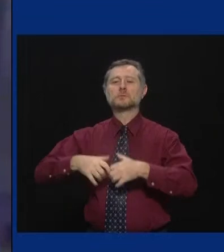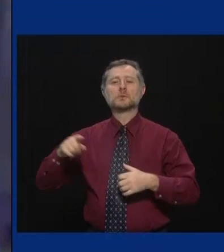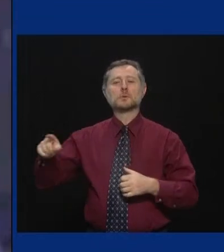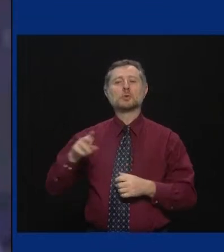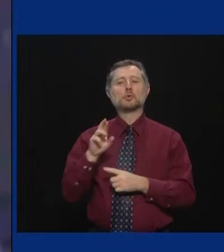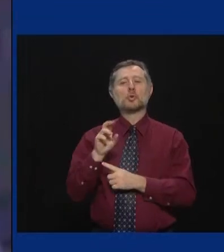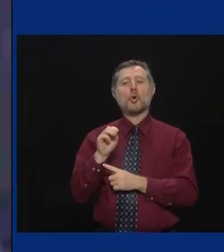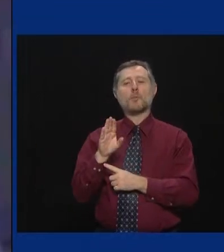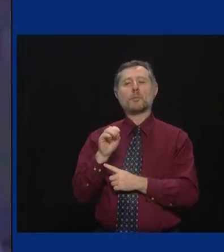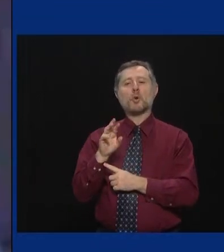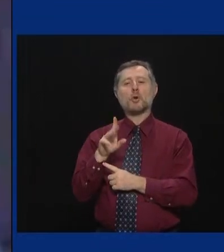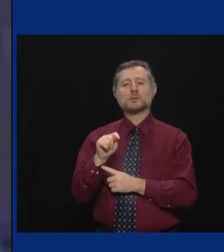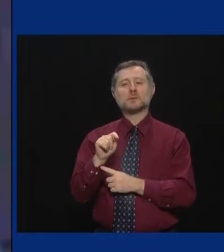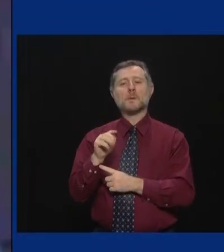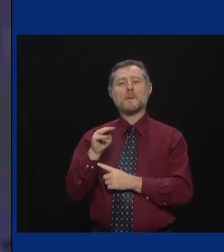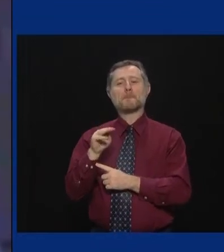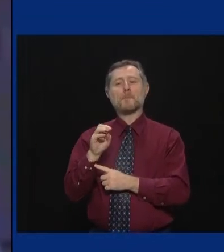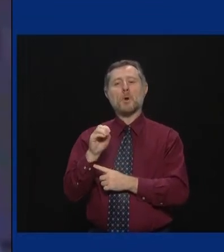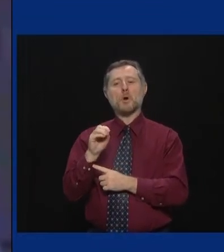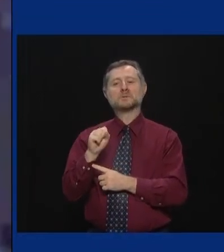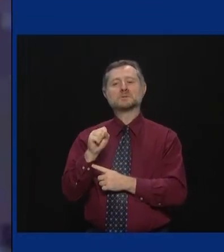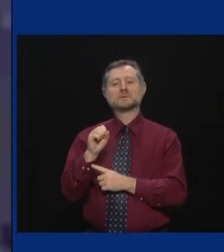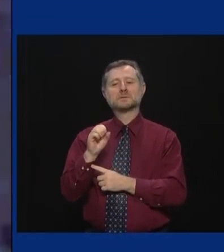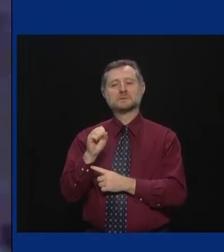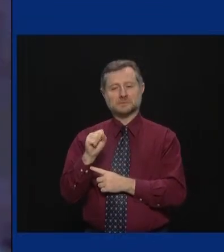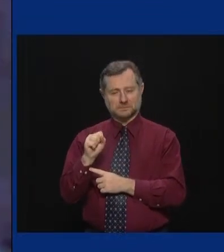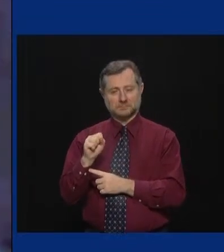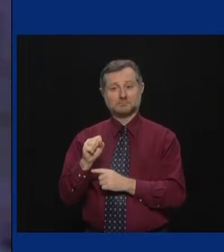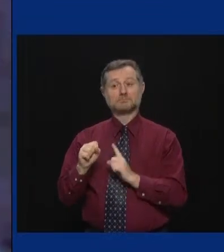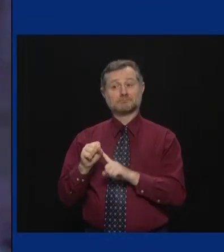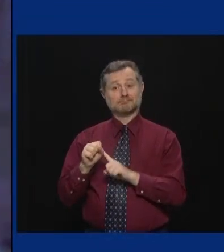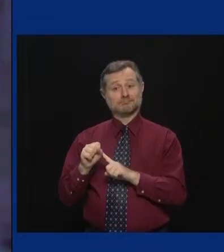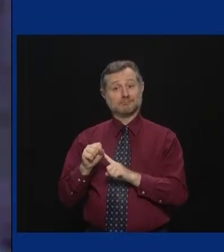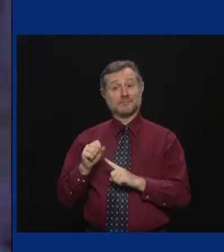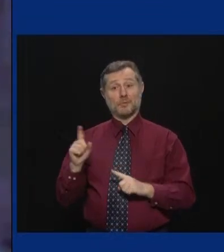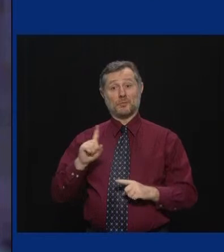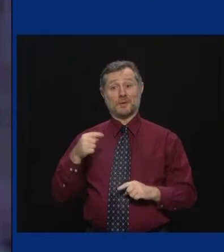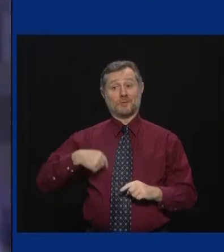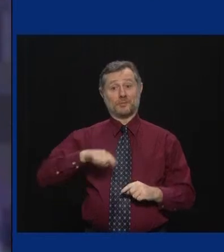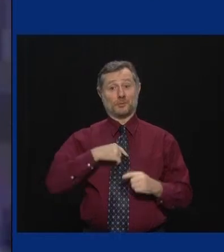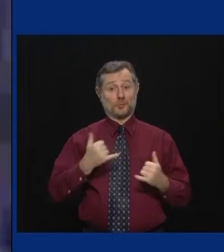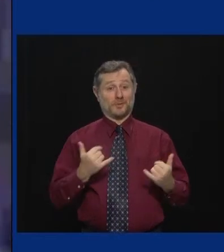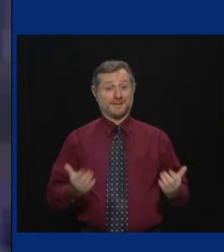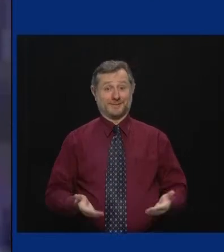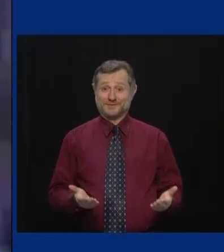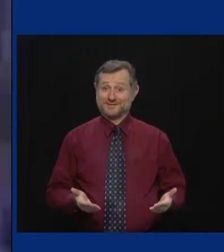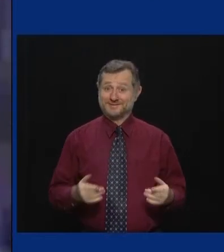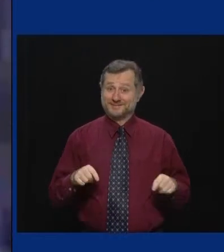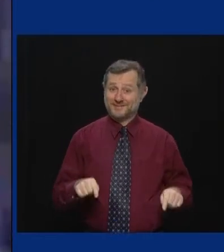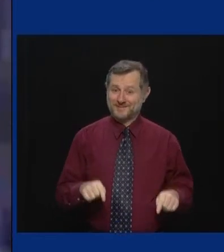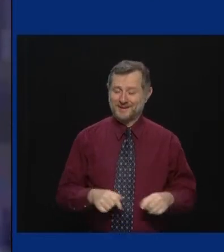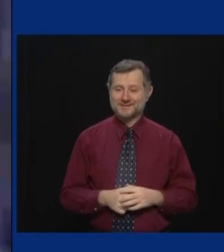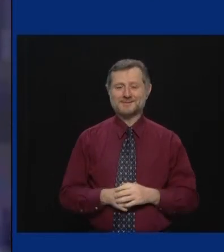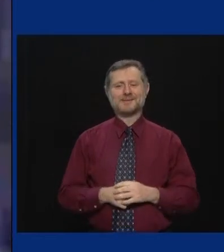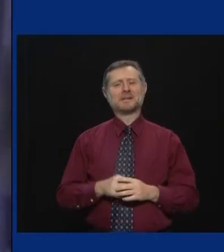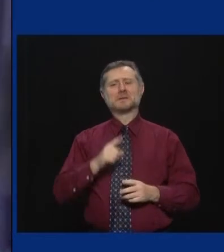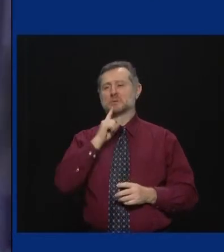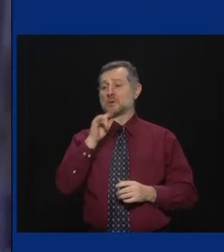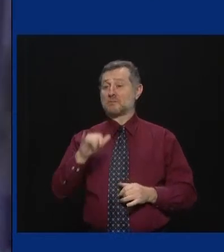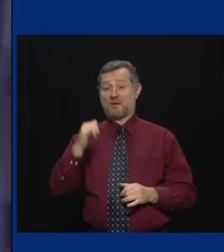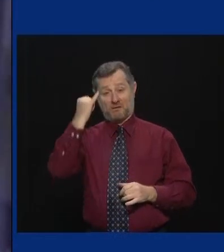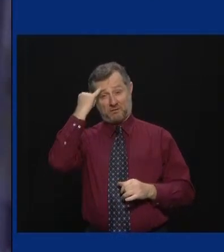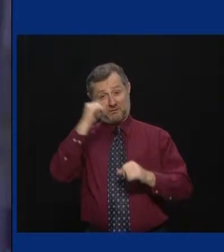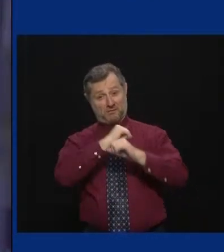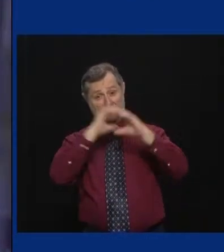today. You encourage us to take the idea of life extension and modernization to a higher